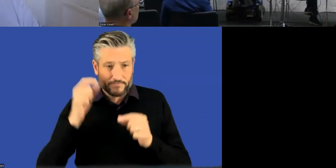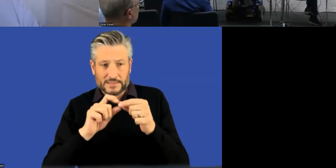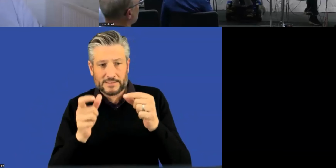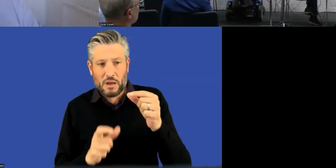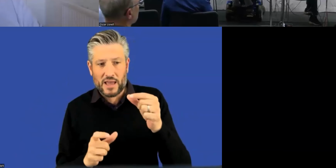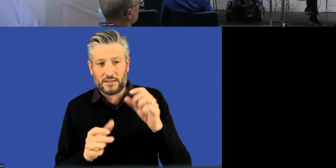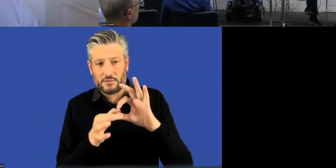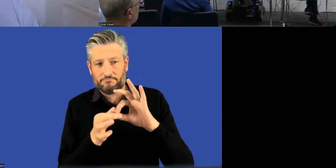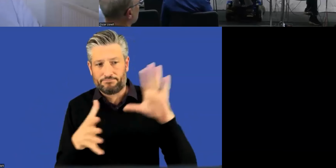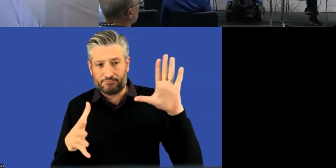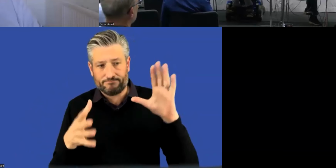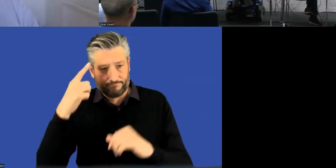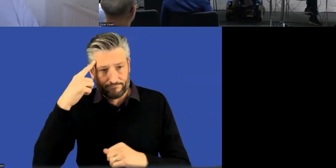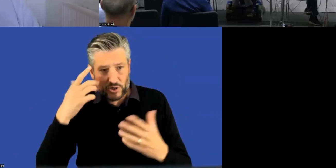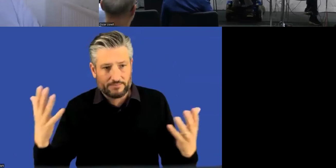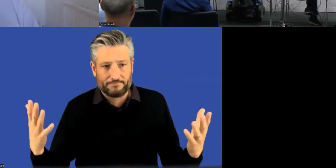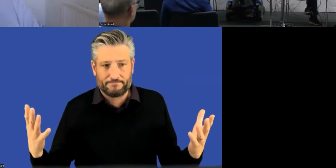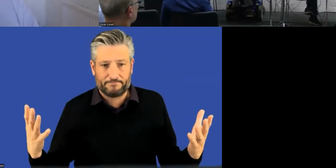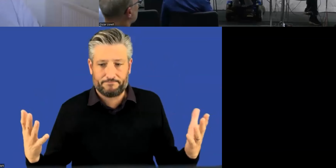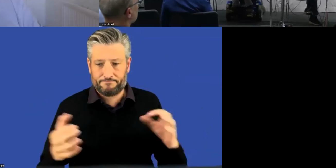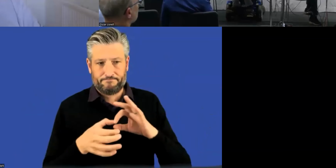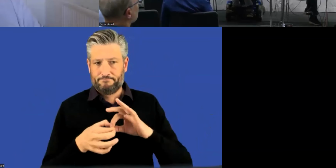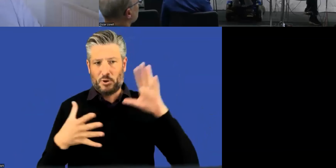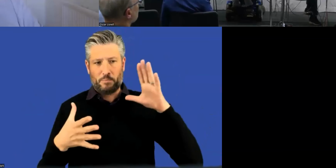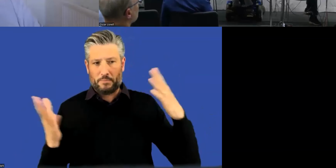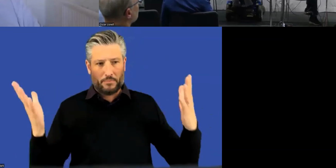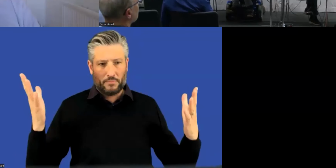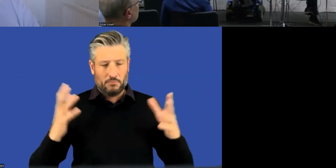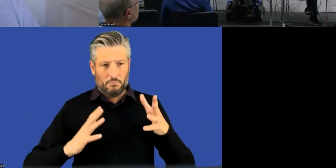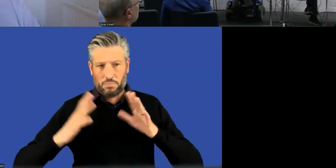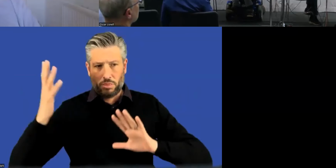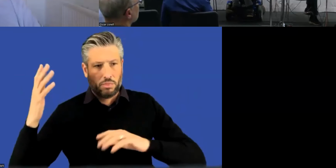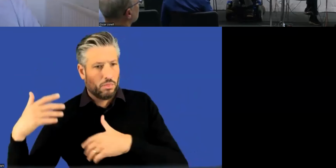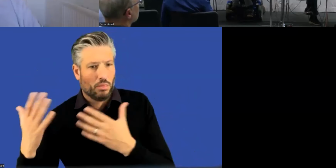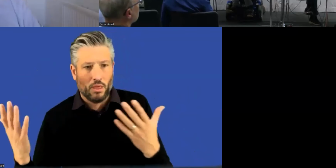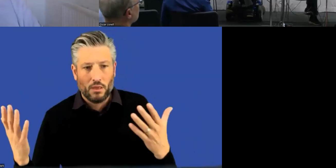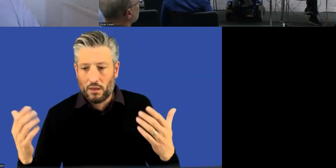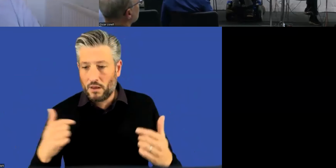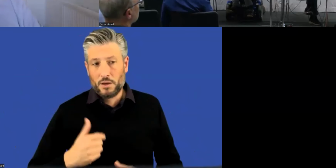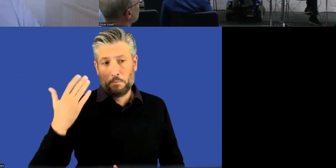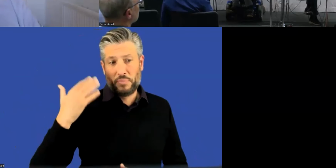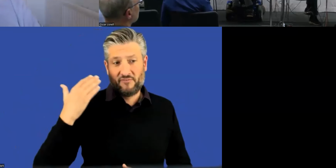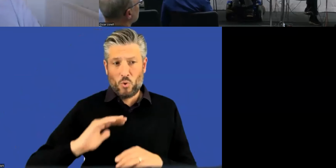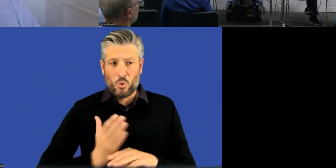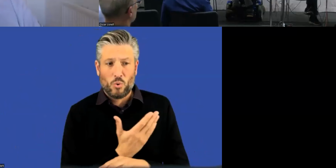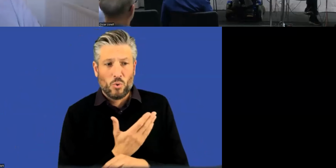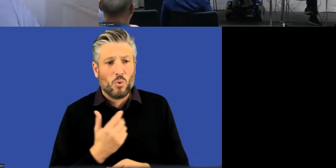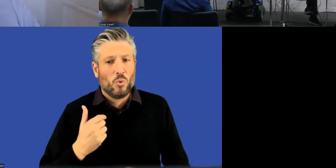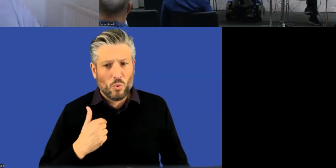that, as Nigel was saying, I was enjoying life as a musician, doing all sorts of music. And so,